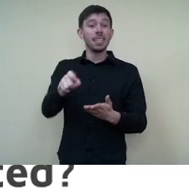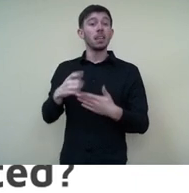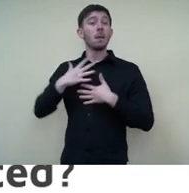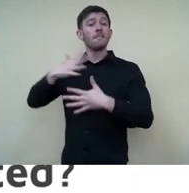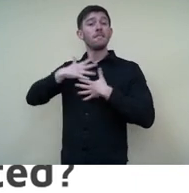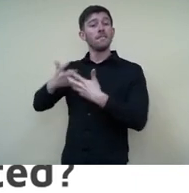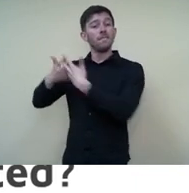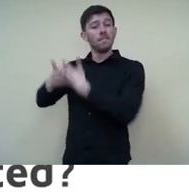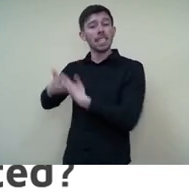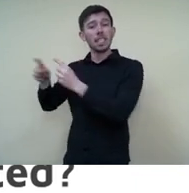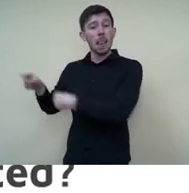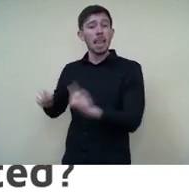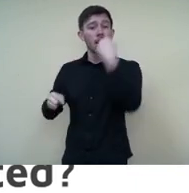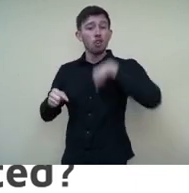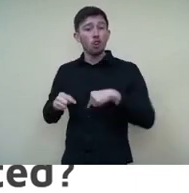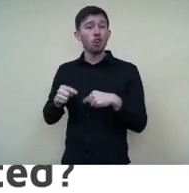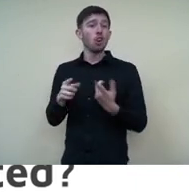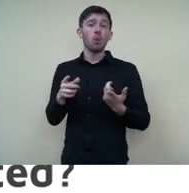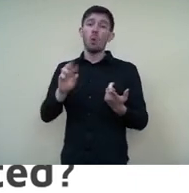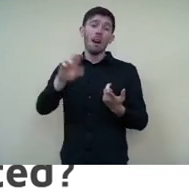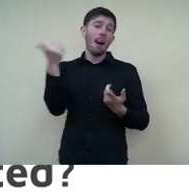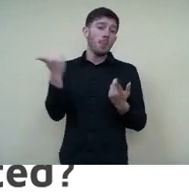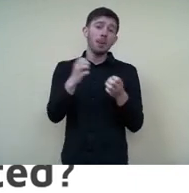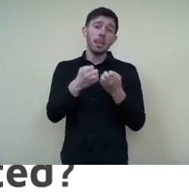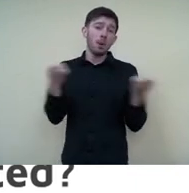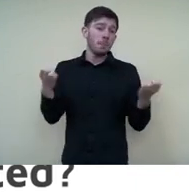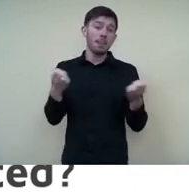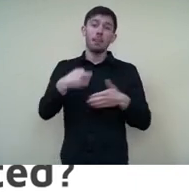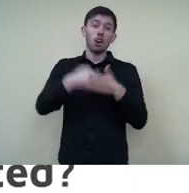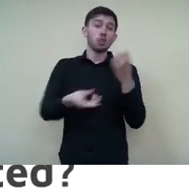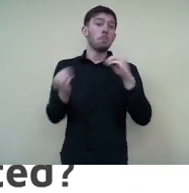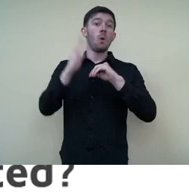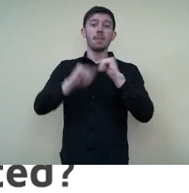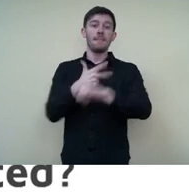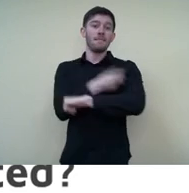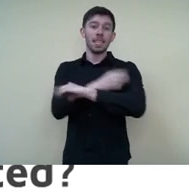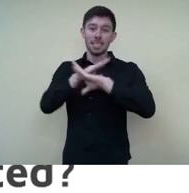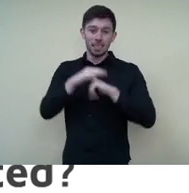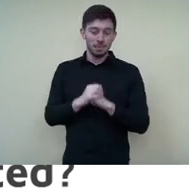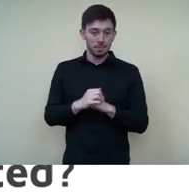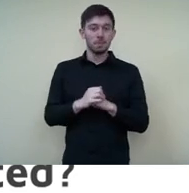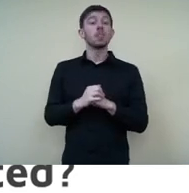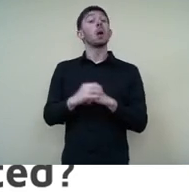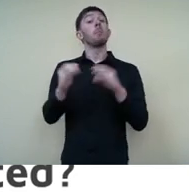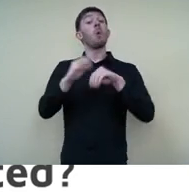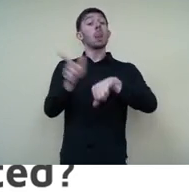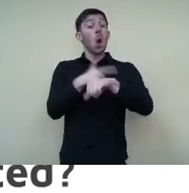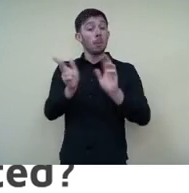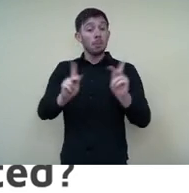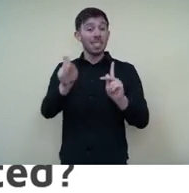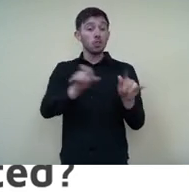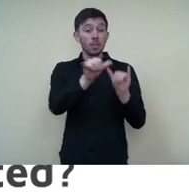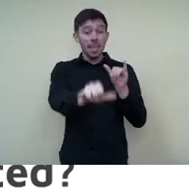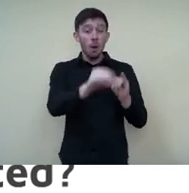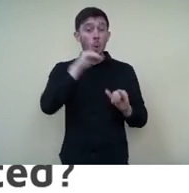need different breathing services, which are definitely going to cost far more than a vaccine. Financially in society, again, the longer that people have to work at home,